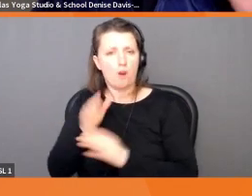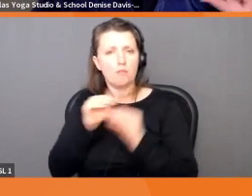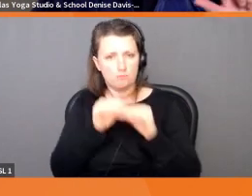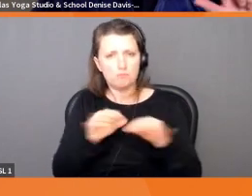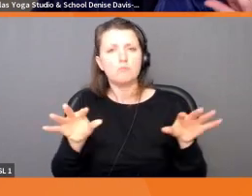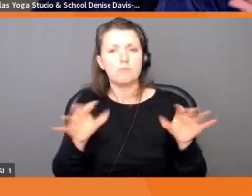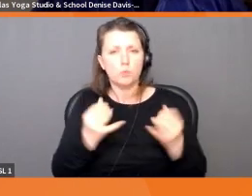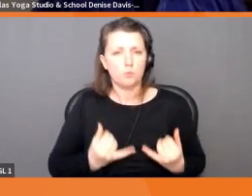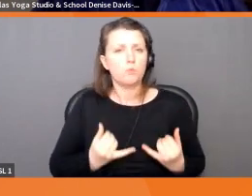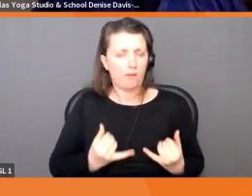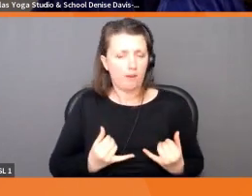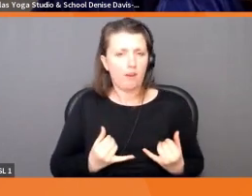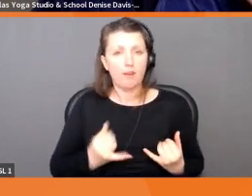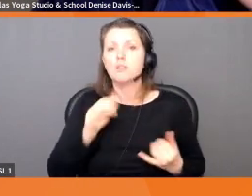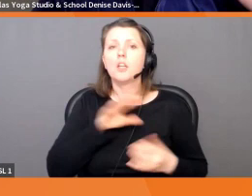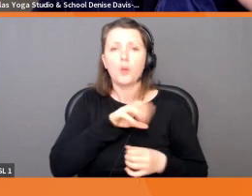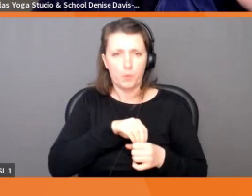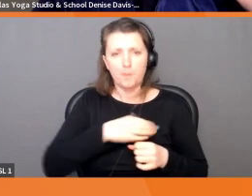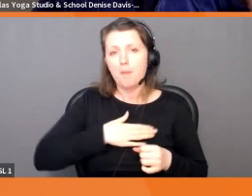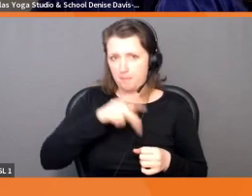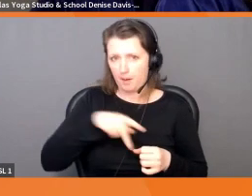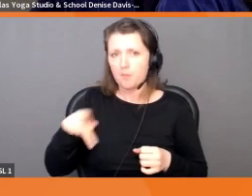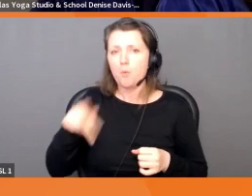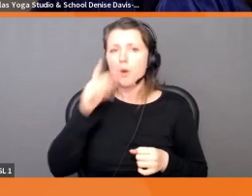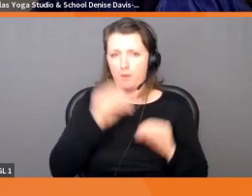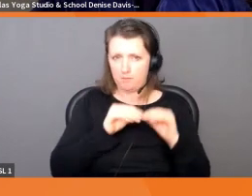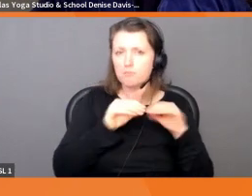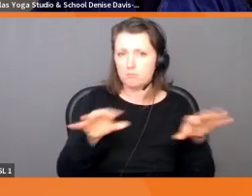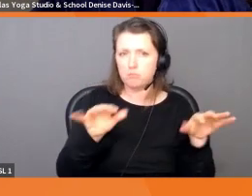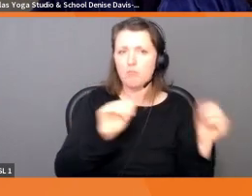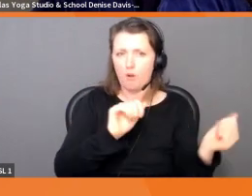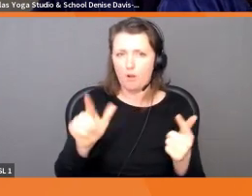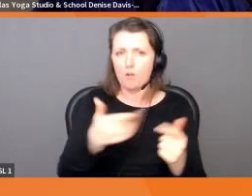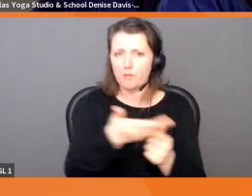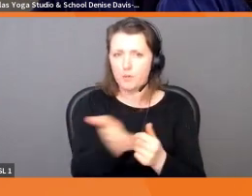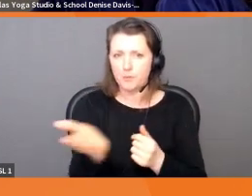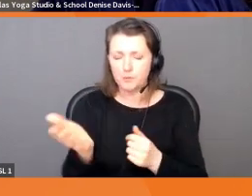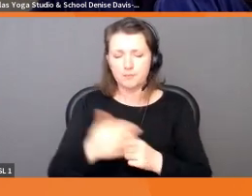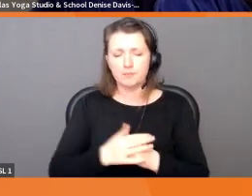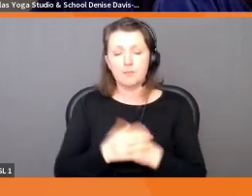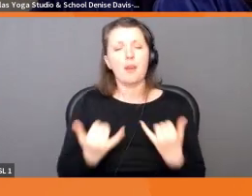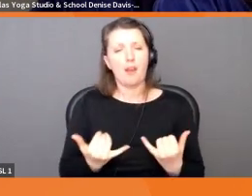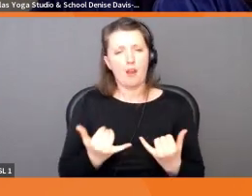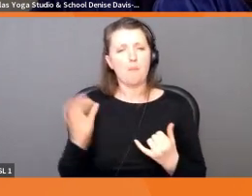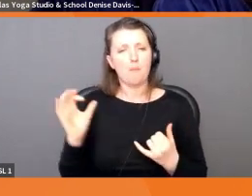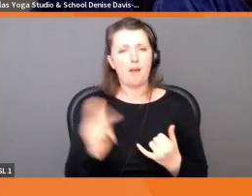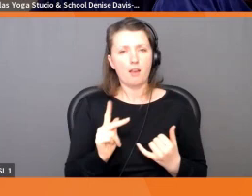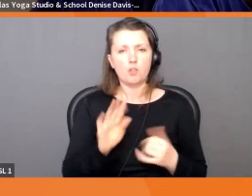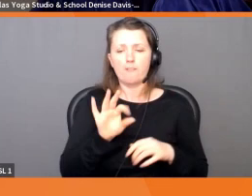presentation that's got links to the music we're going to use today. So just being here, feeling the feet. And